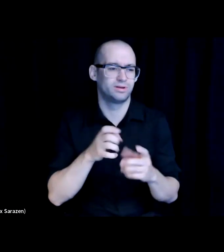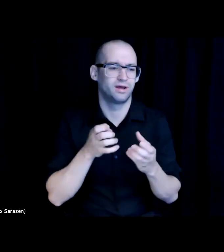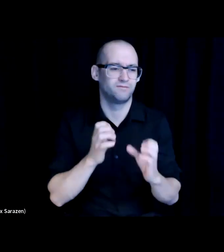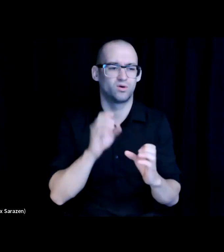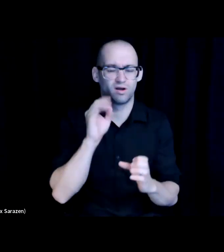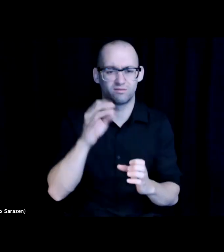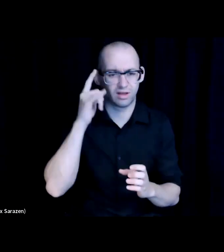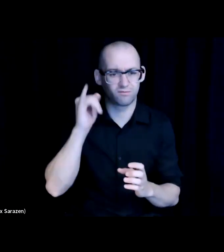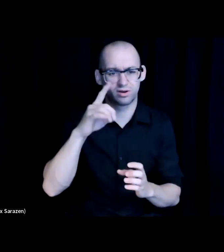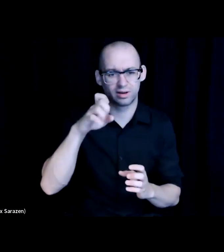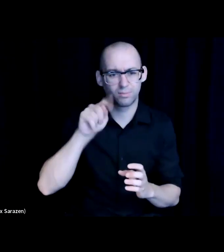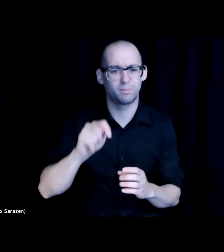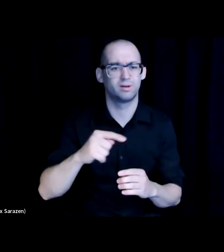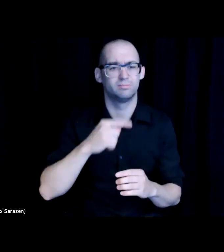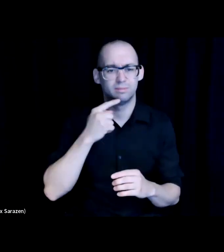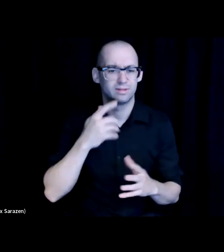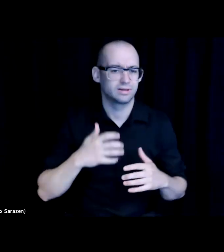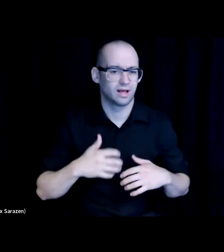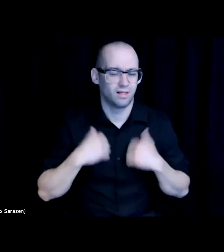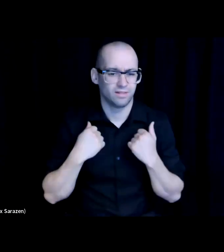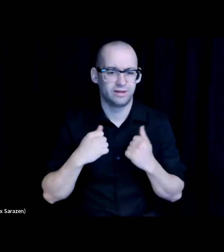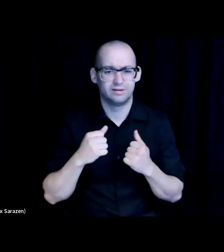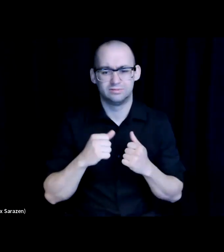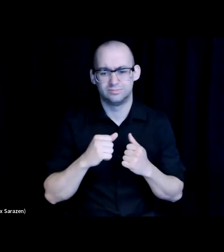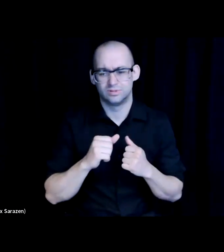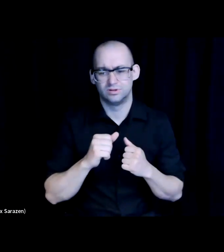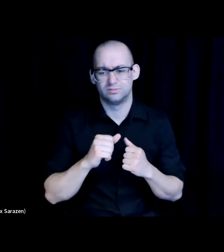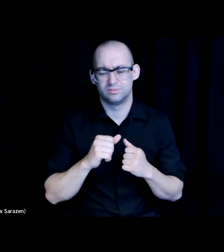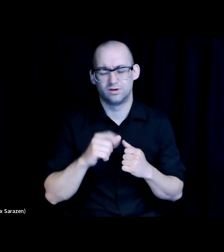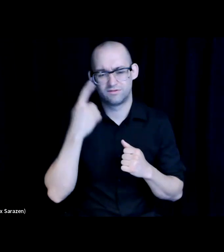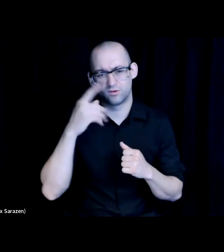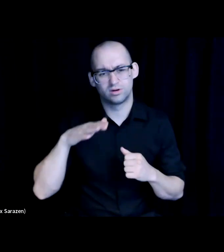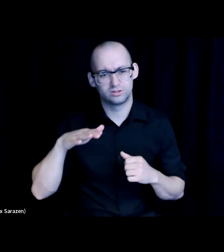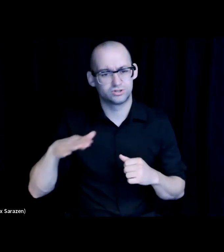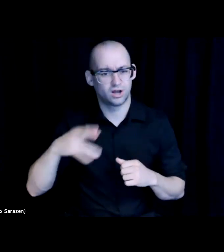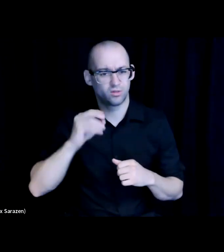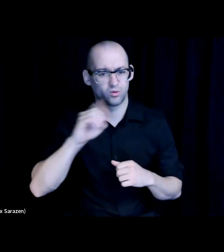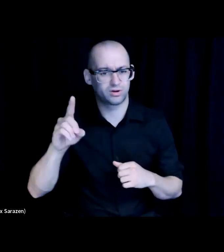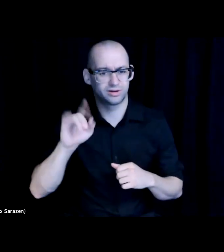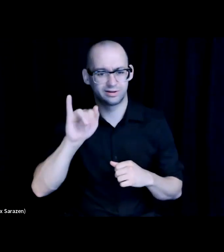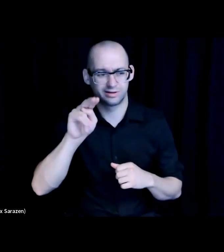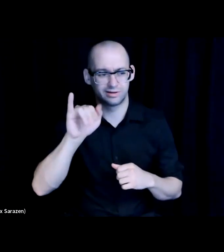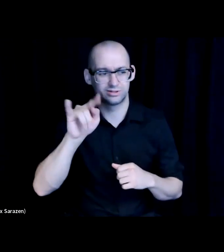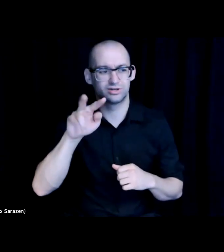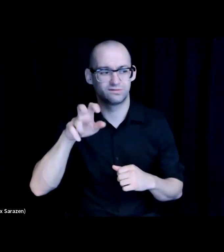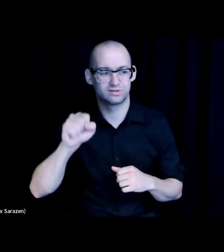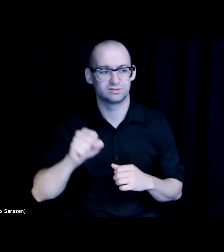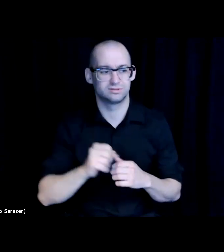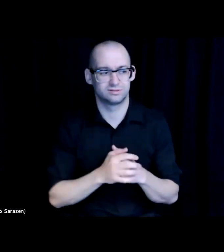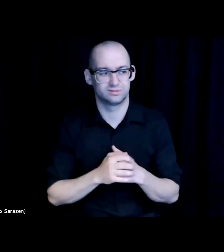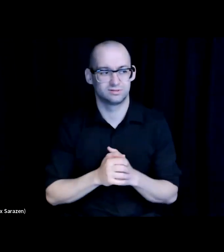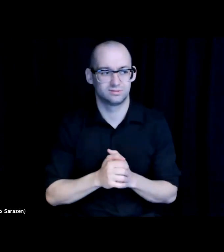the California Department of Public Health Essentials for Childhood Initiative, which is a program funded by the Centers for